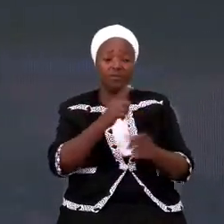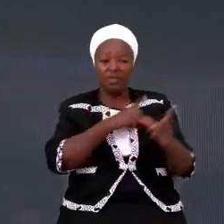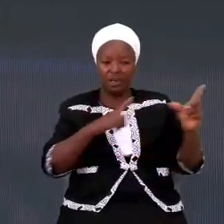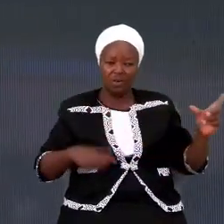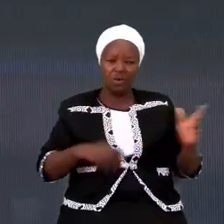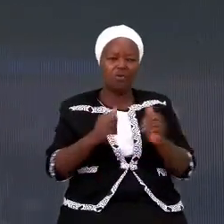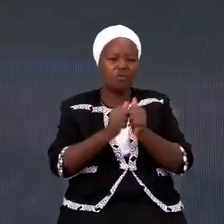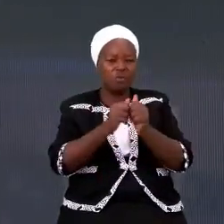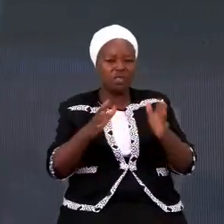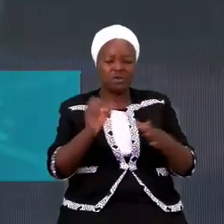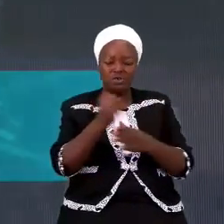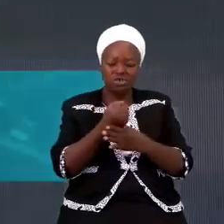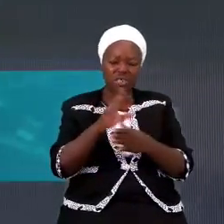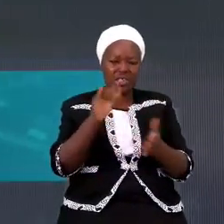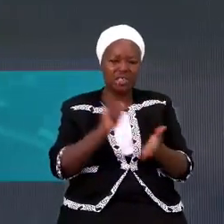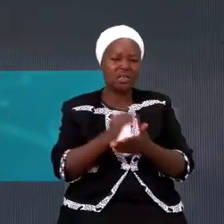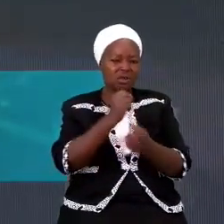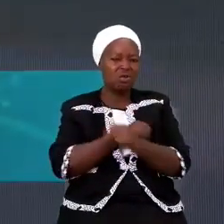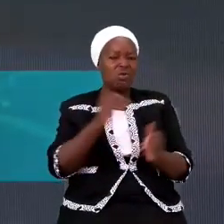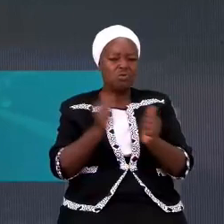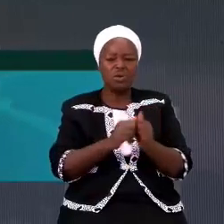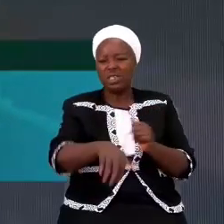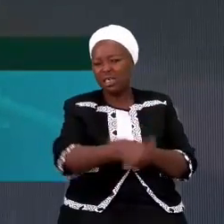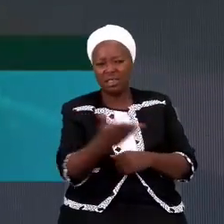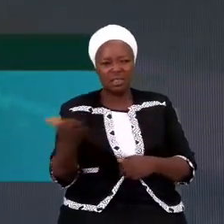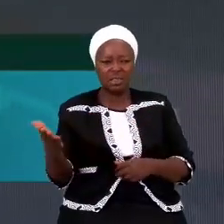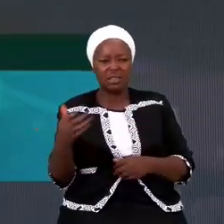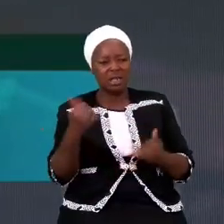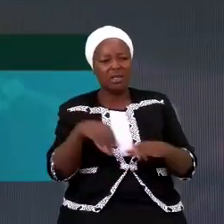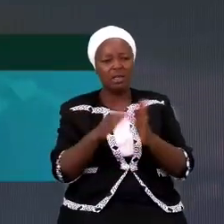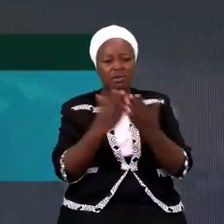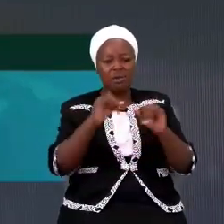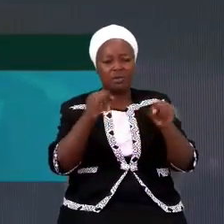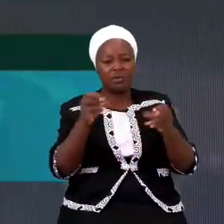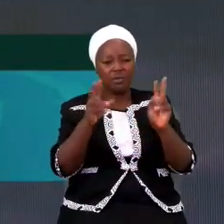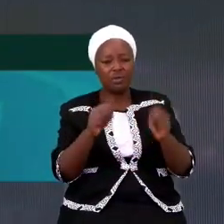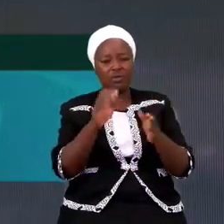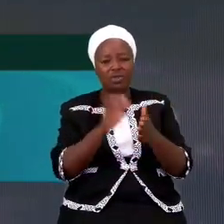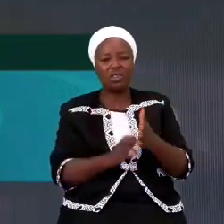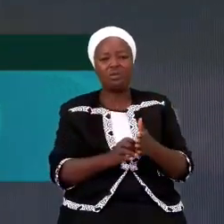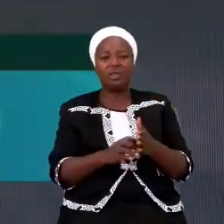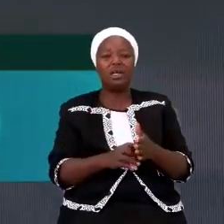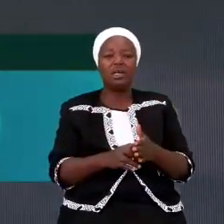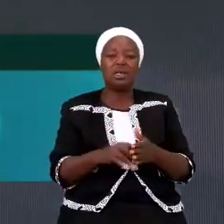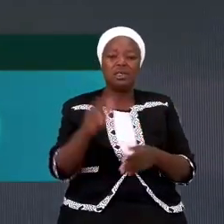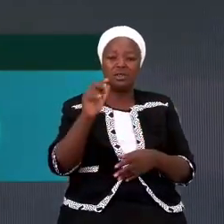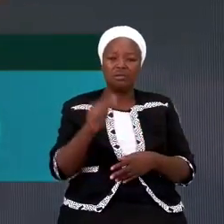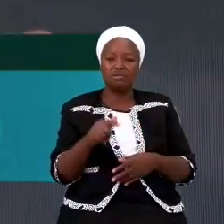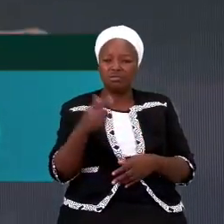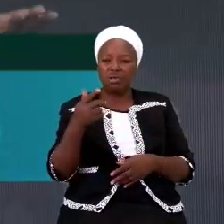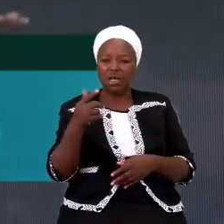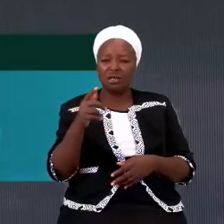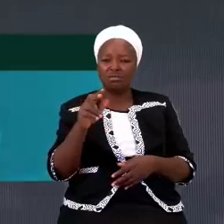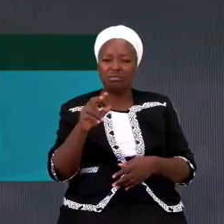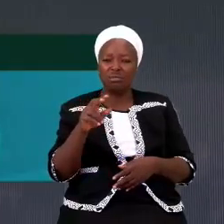so when they are dying, Jesus said to Simon Peter, And he said, Simon, son